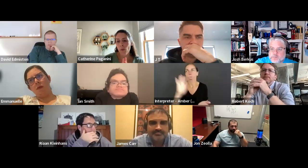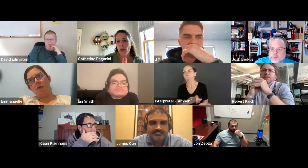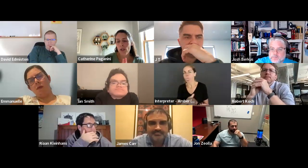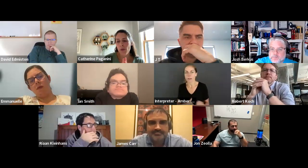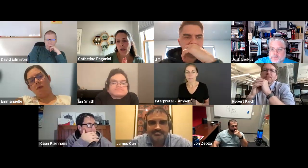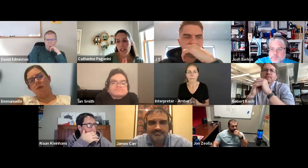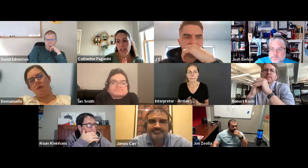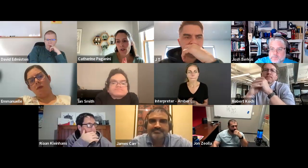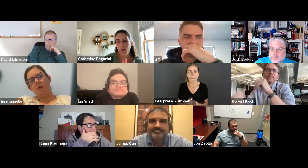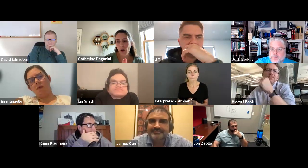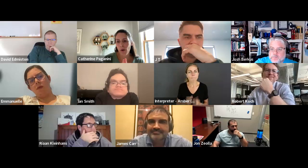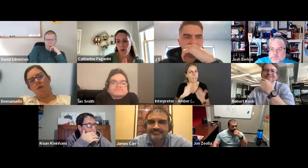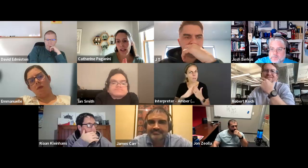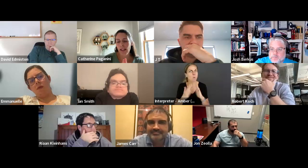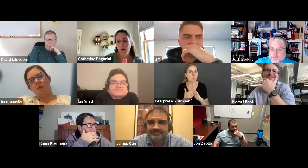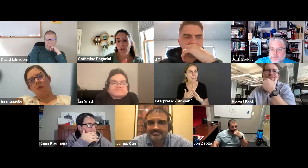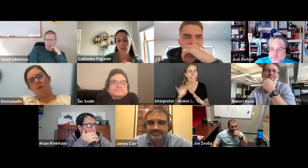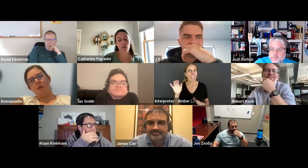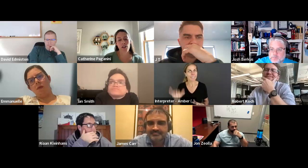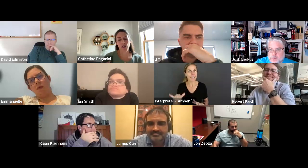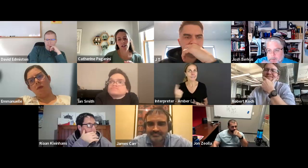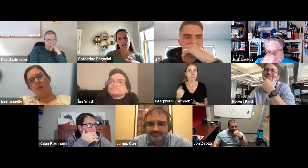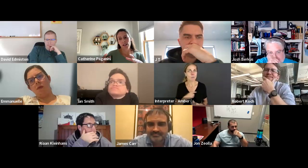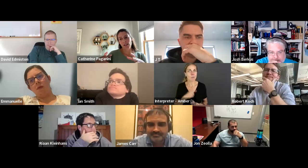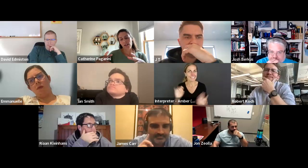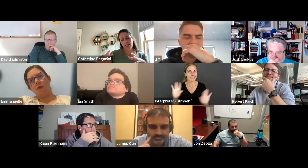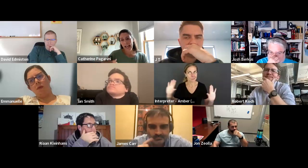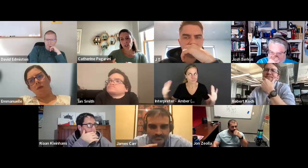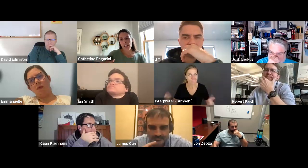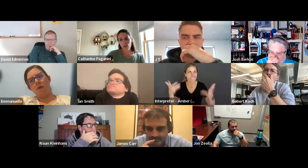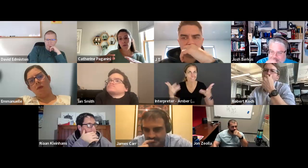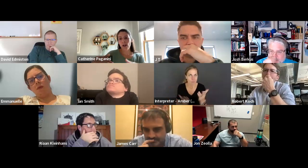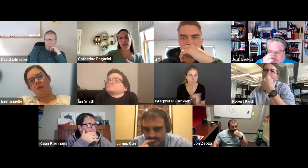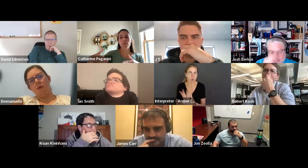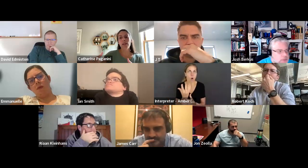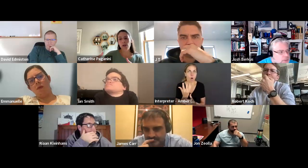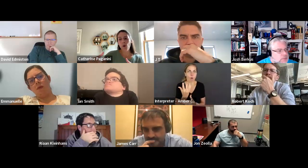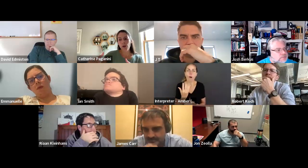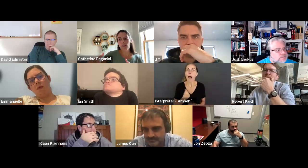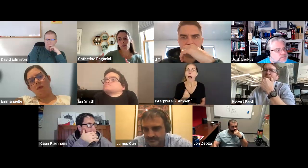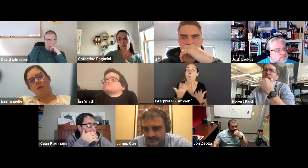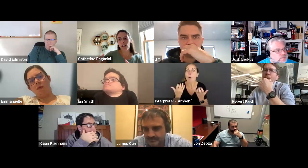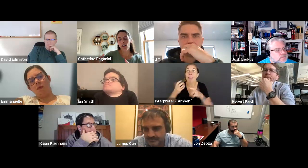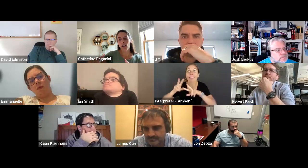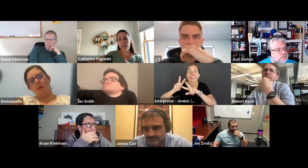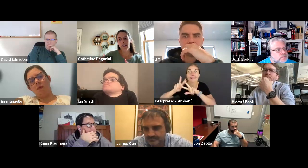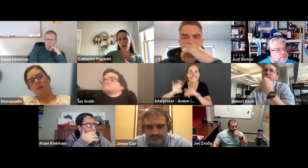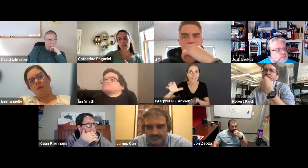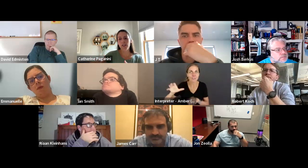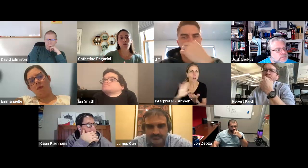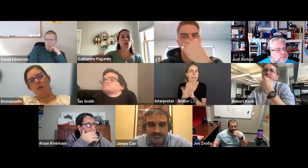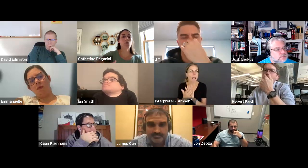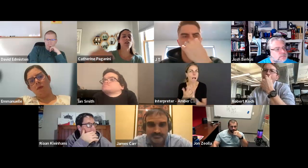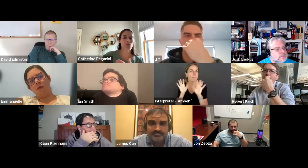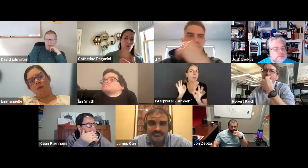thing which we really need to grow. And I would love for the Slack channel to become that meeting point for all deaf and